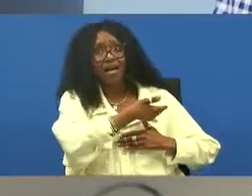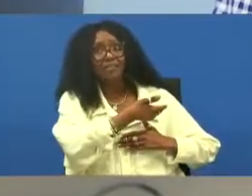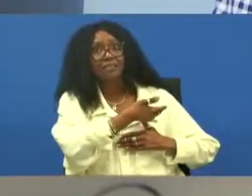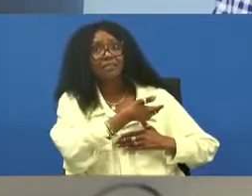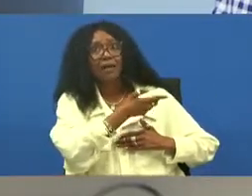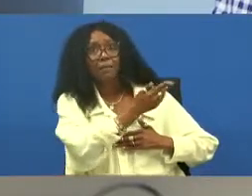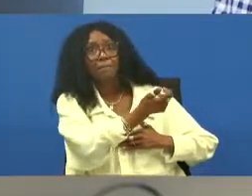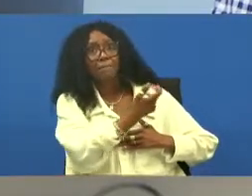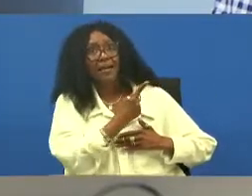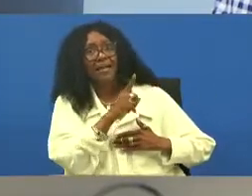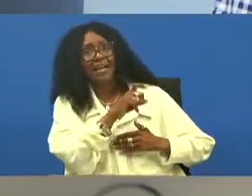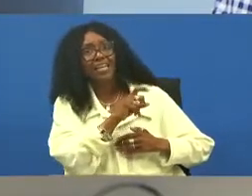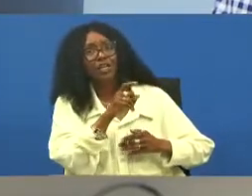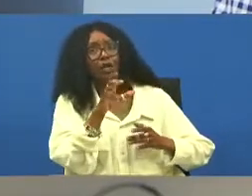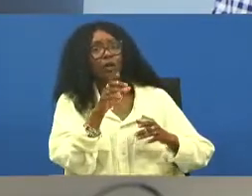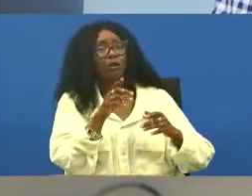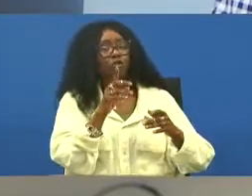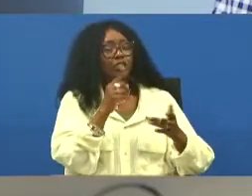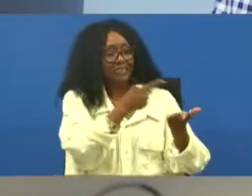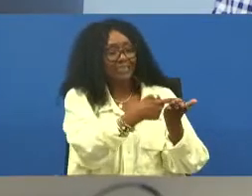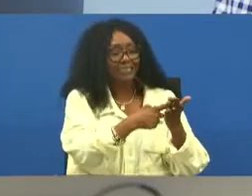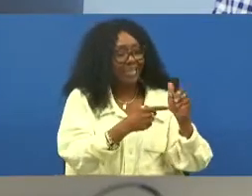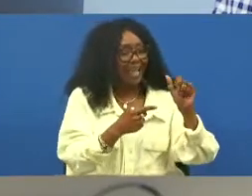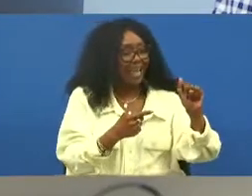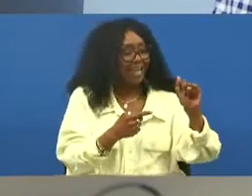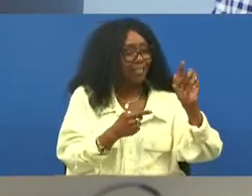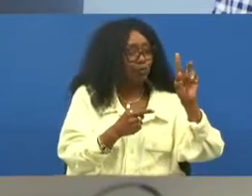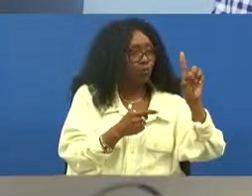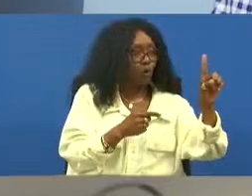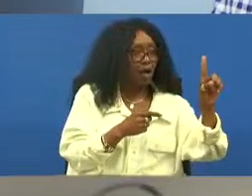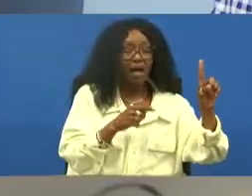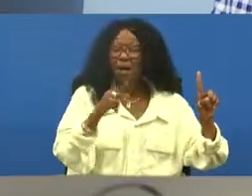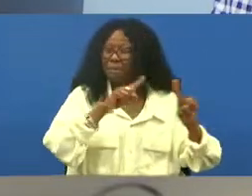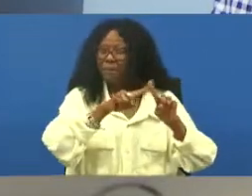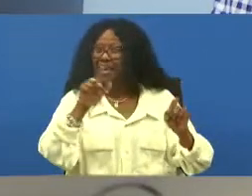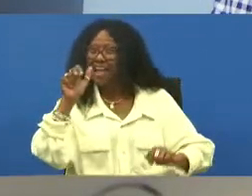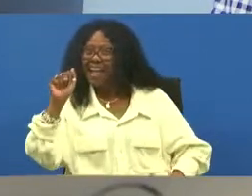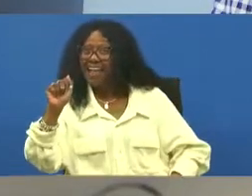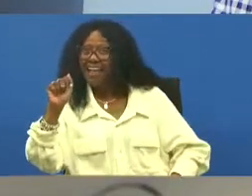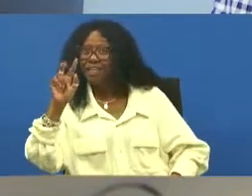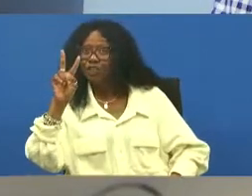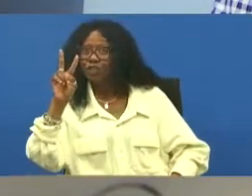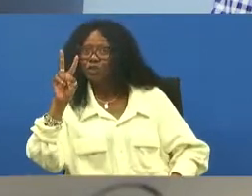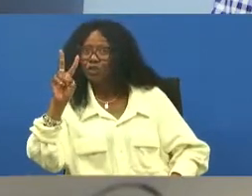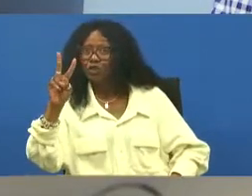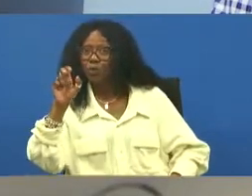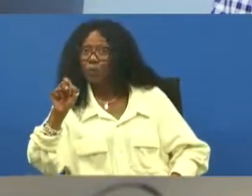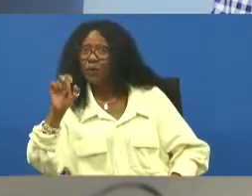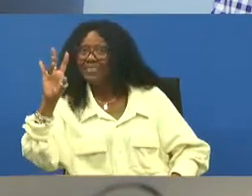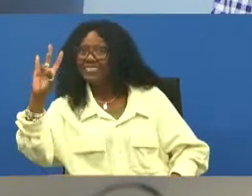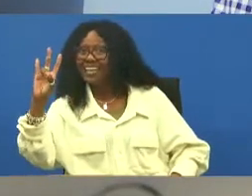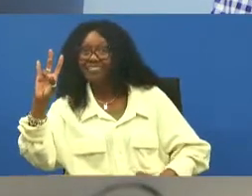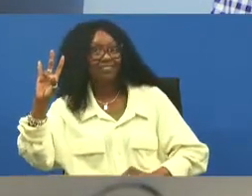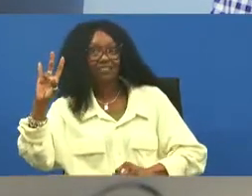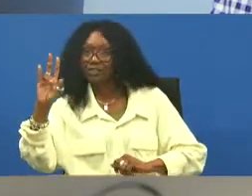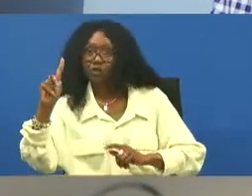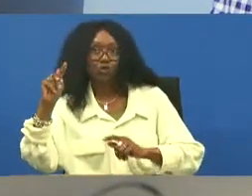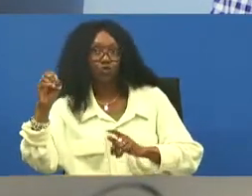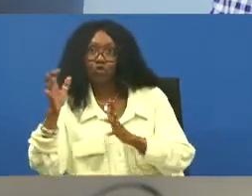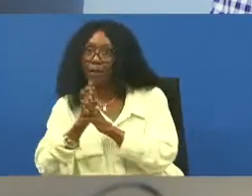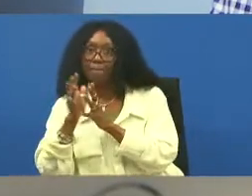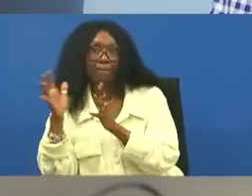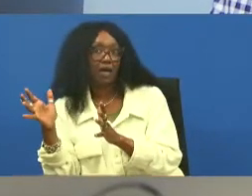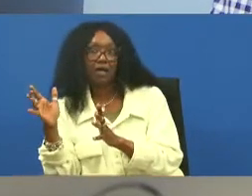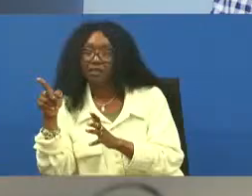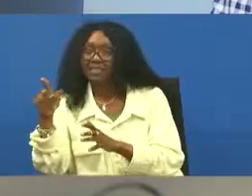asked before, you know, let's do something around A1. But I think this A2.7, it's a lot, and it's not compatible with existing lot sizes. And I want to